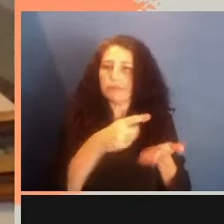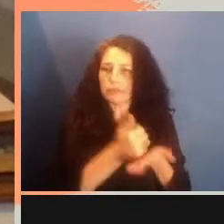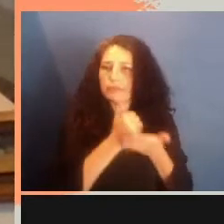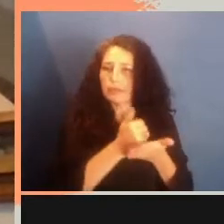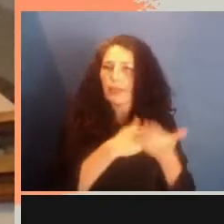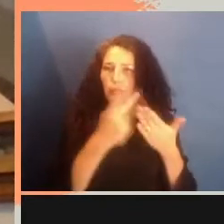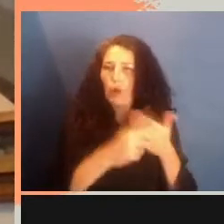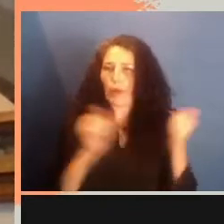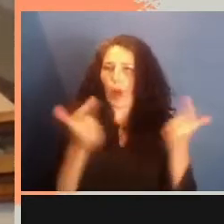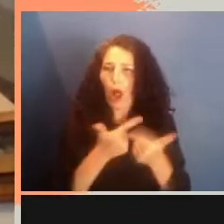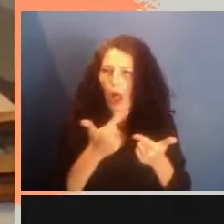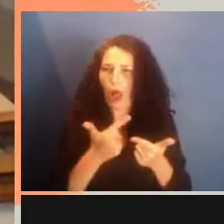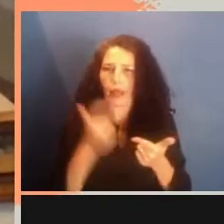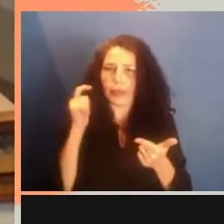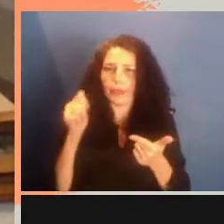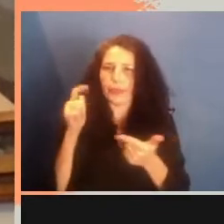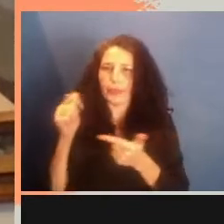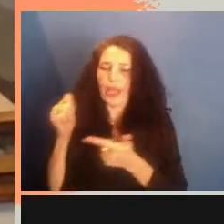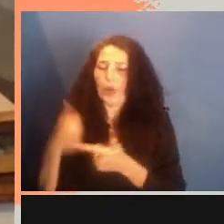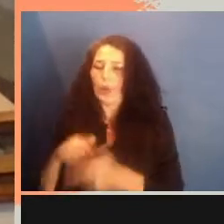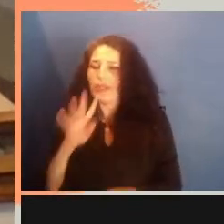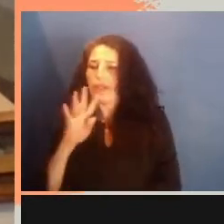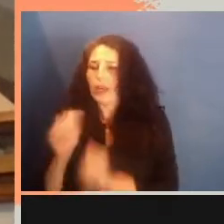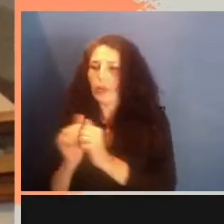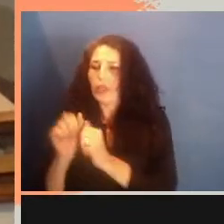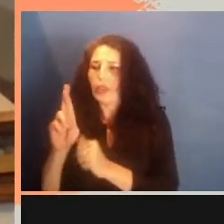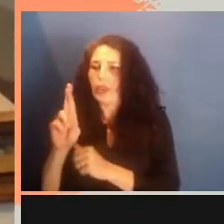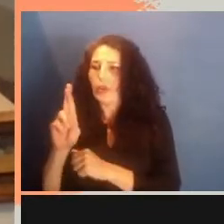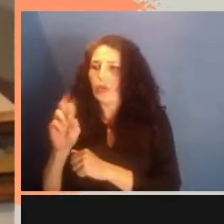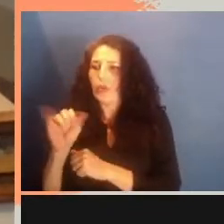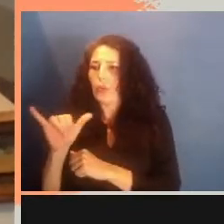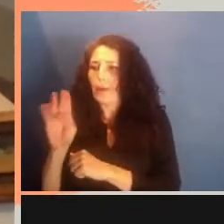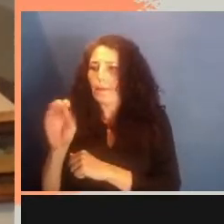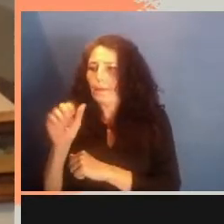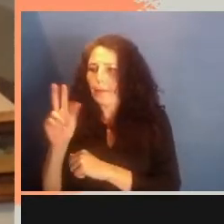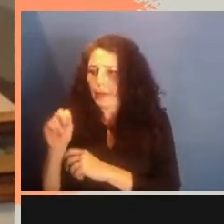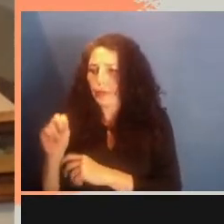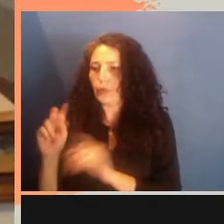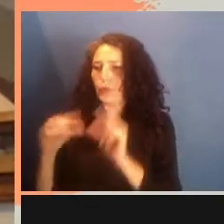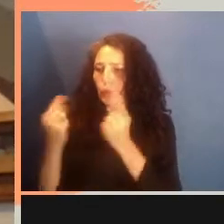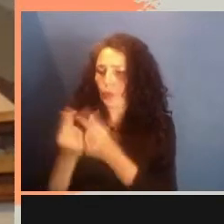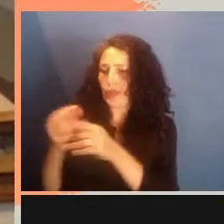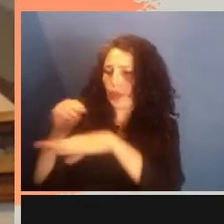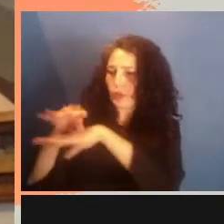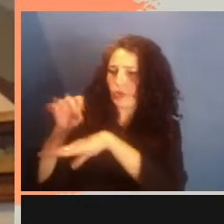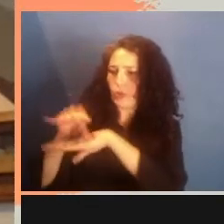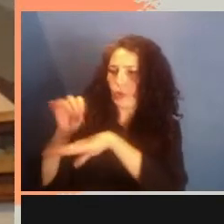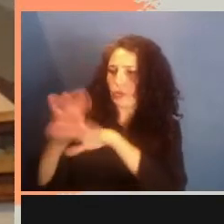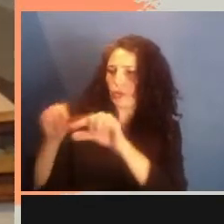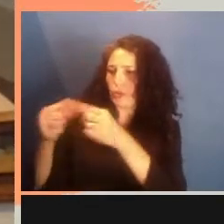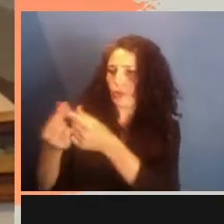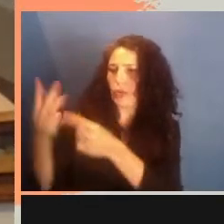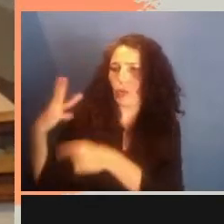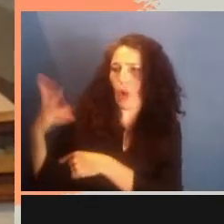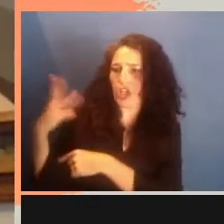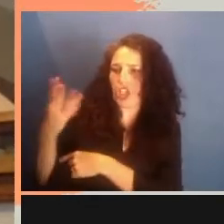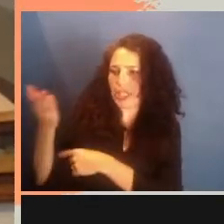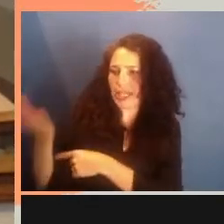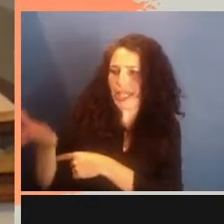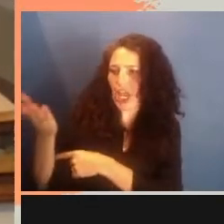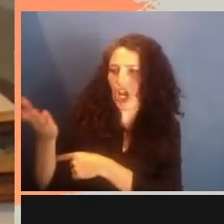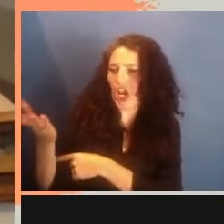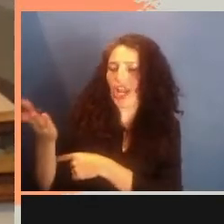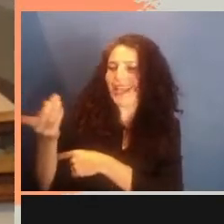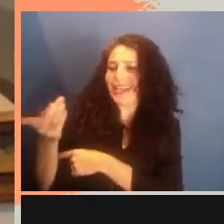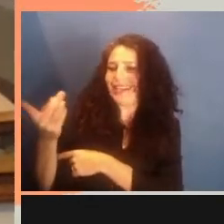Robert Rabin of the Rabin Group, the strategy and consulting group in Washington. And he